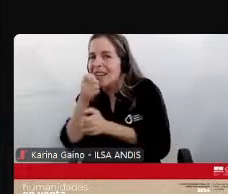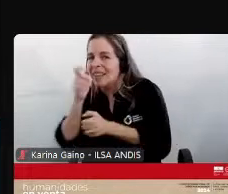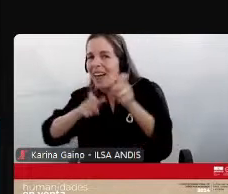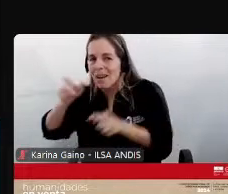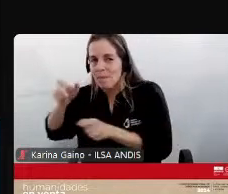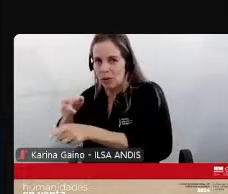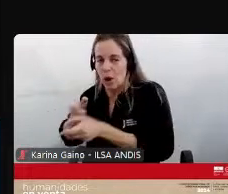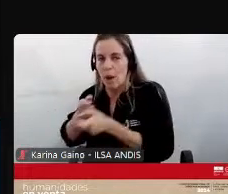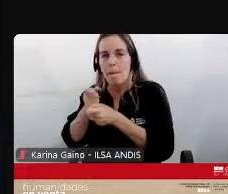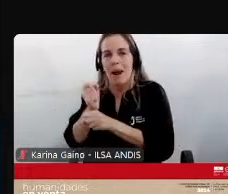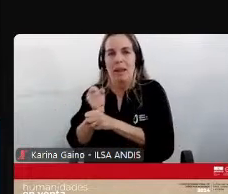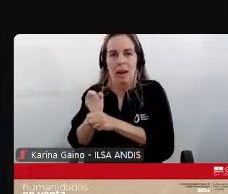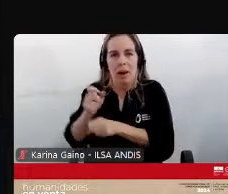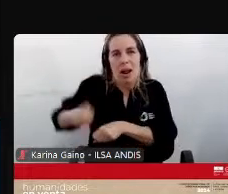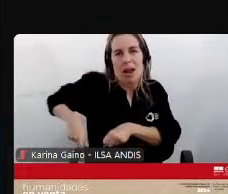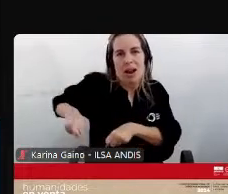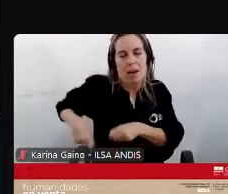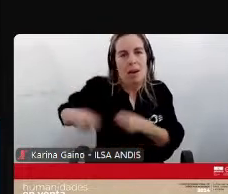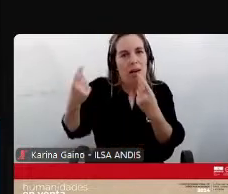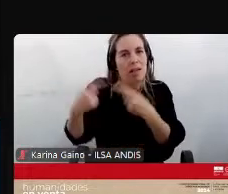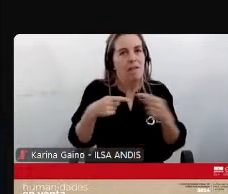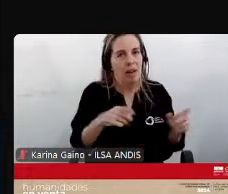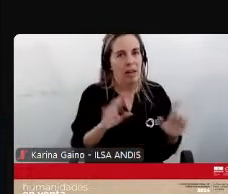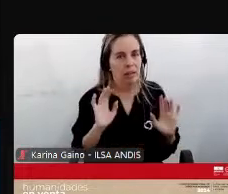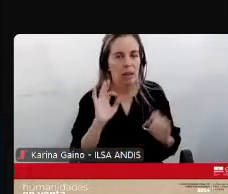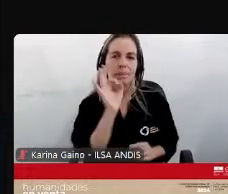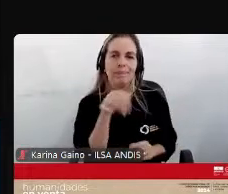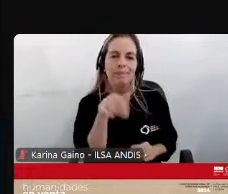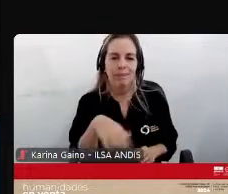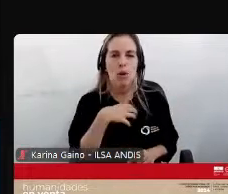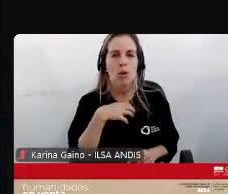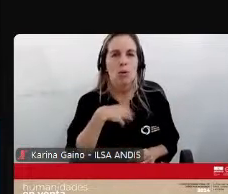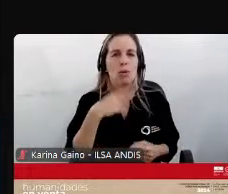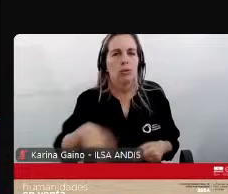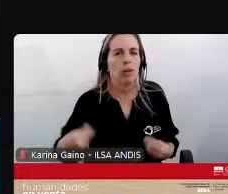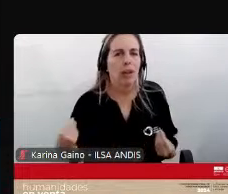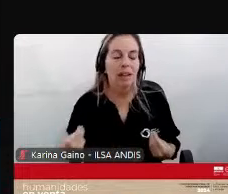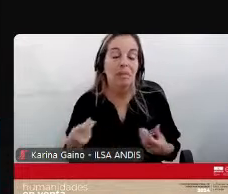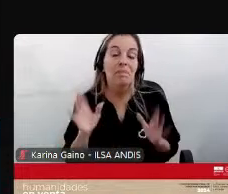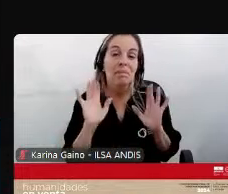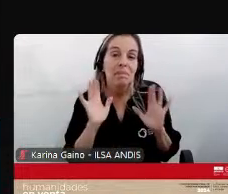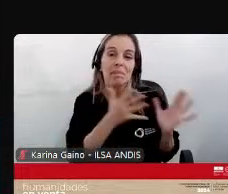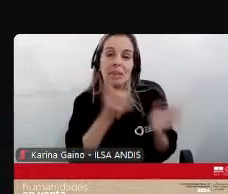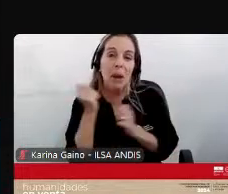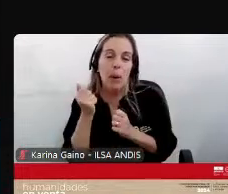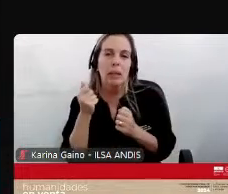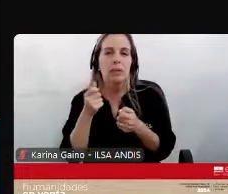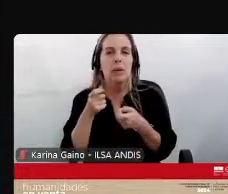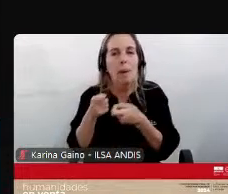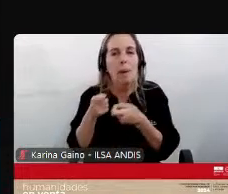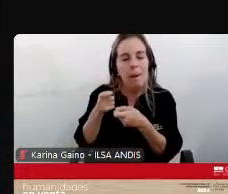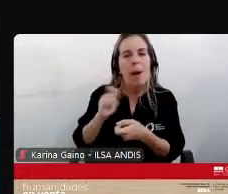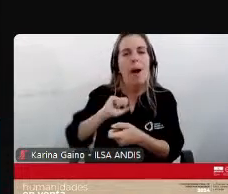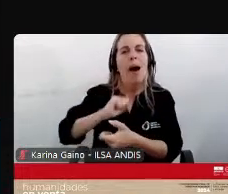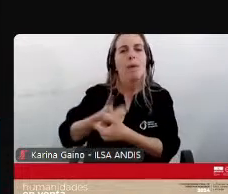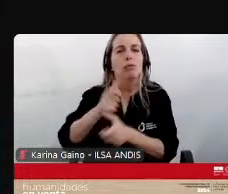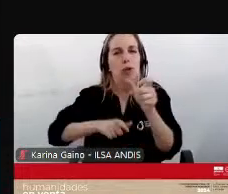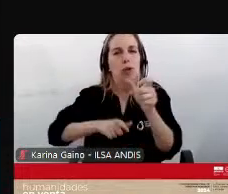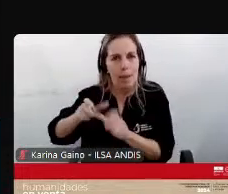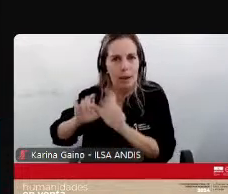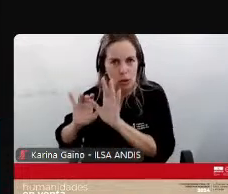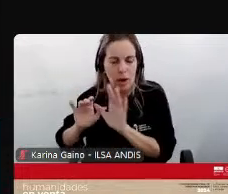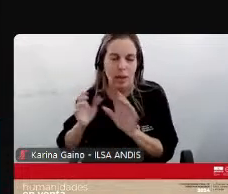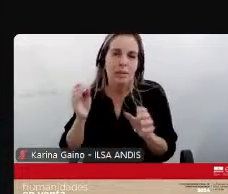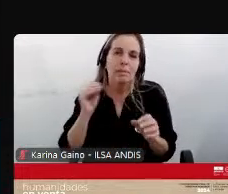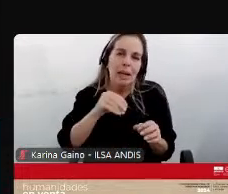this course is focused on human trafficking, and forced labor is one of the purposes of human trafficking.